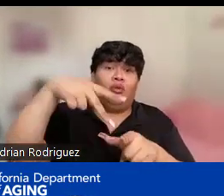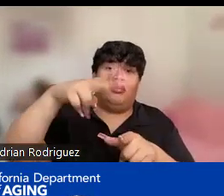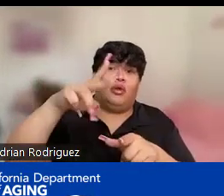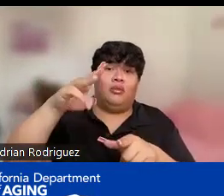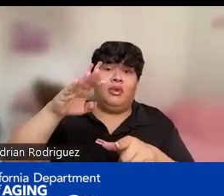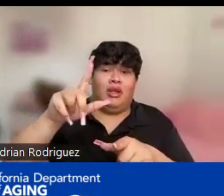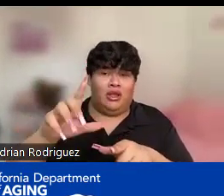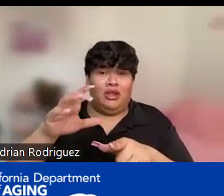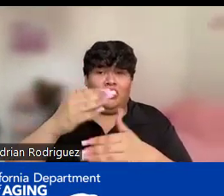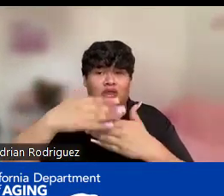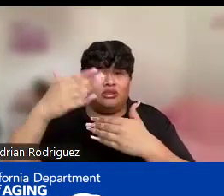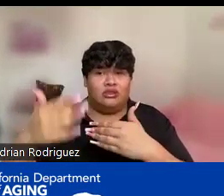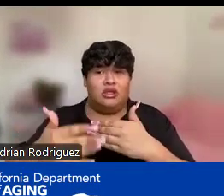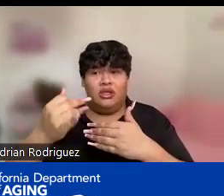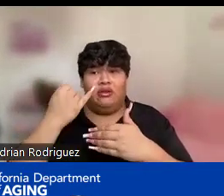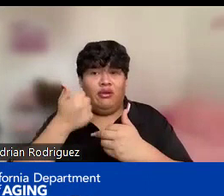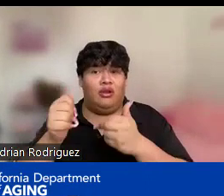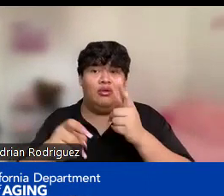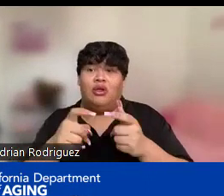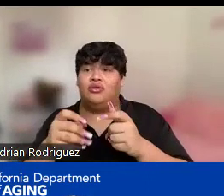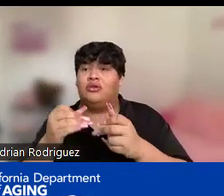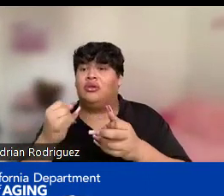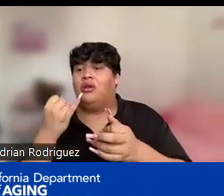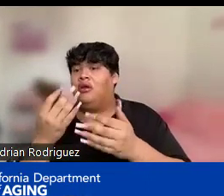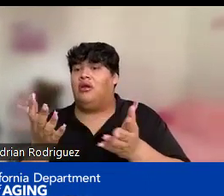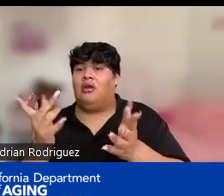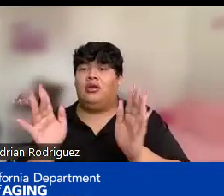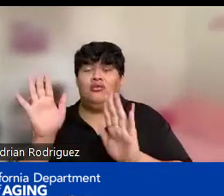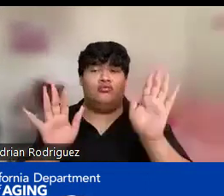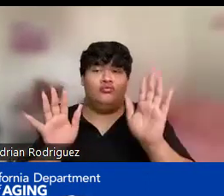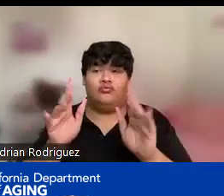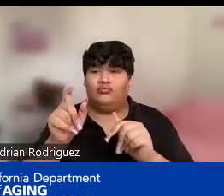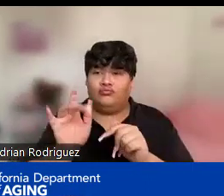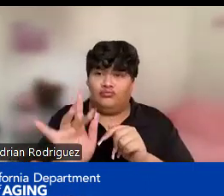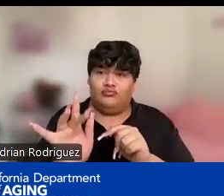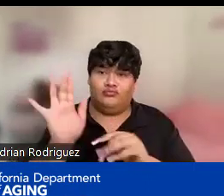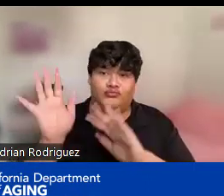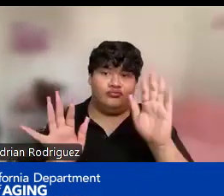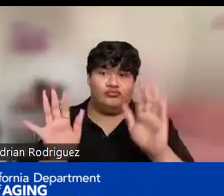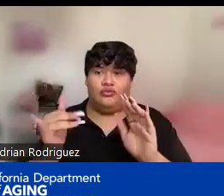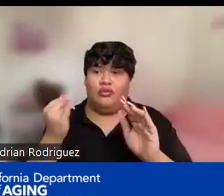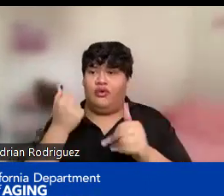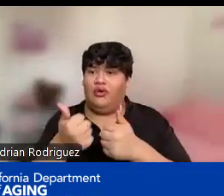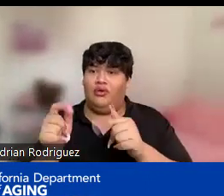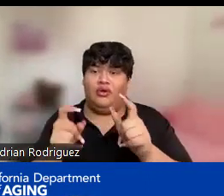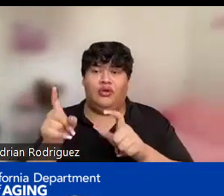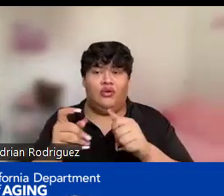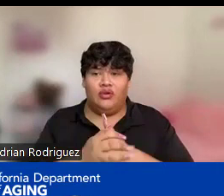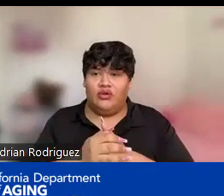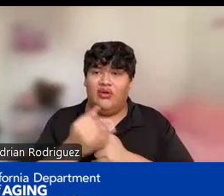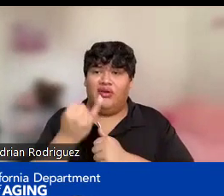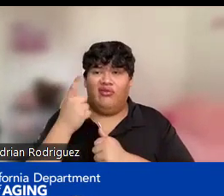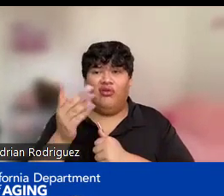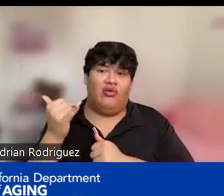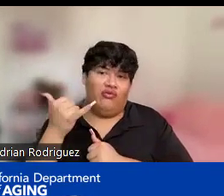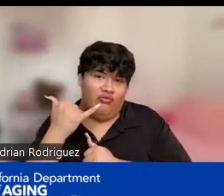comment, on your Zoom toolbar, you have a raised hand icon. Feel free to use that. If you're on phone,